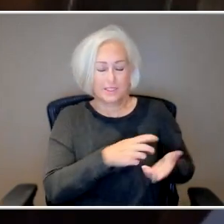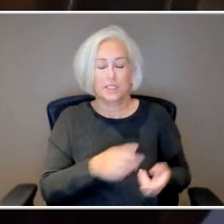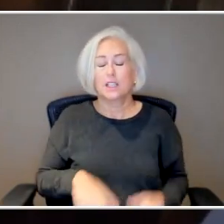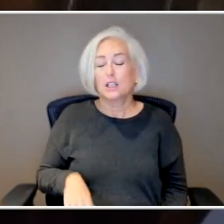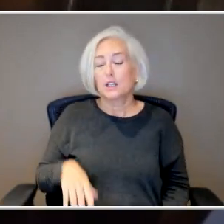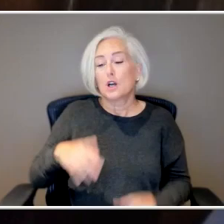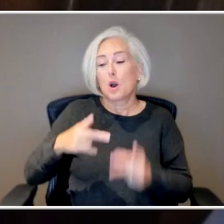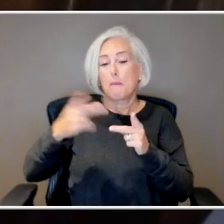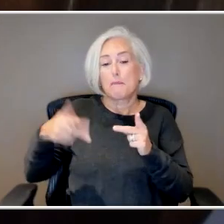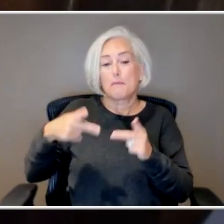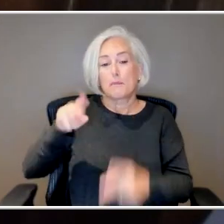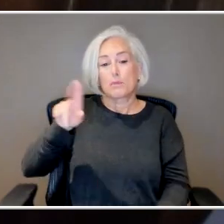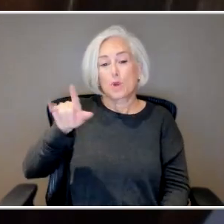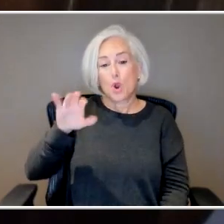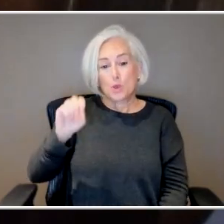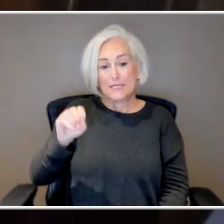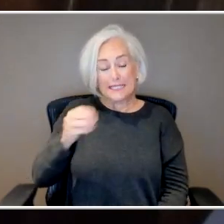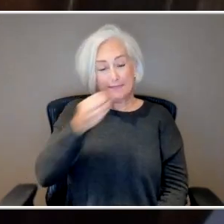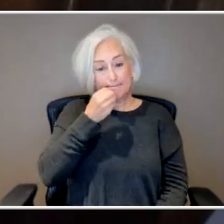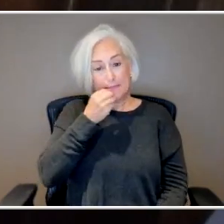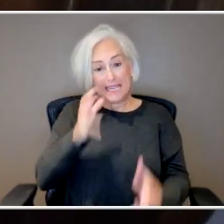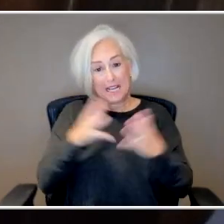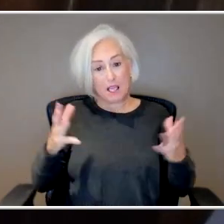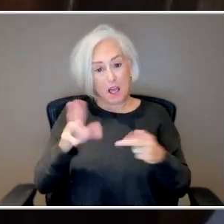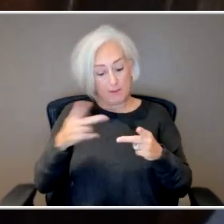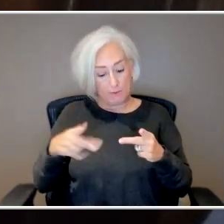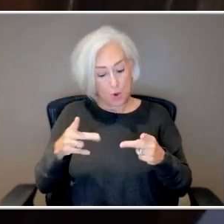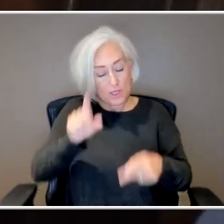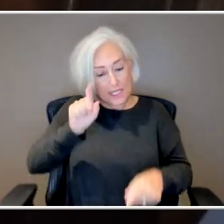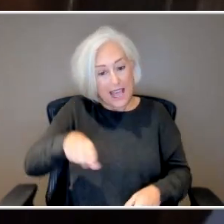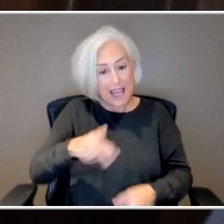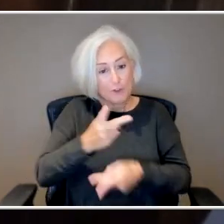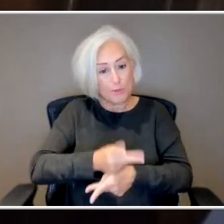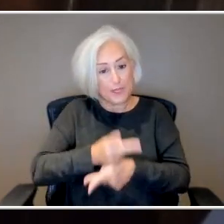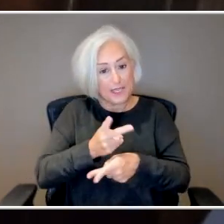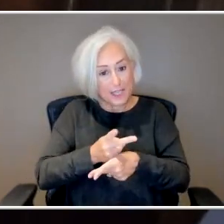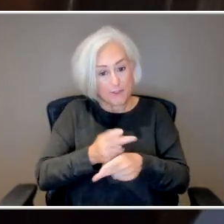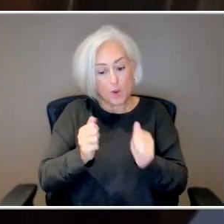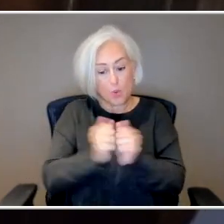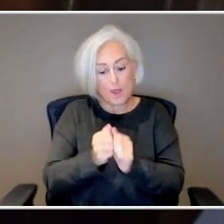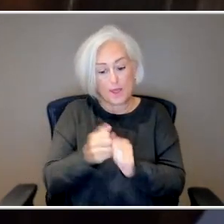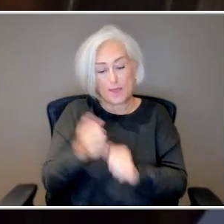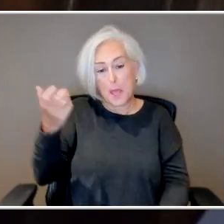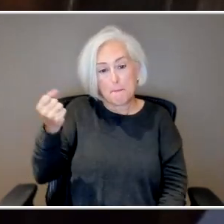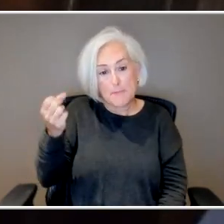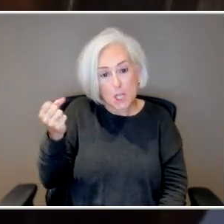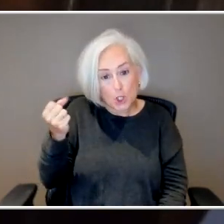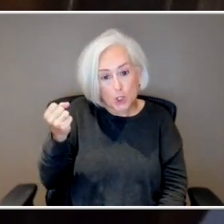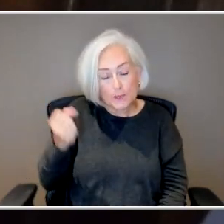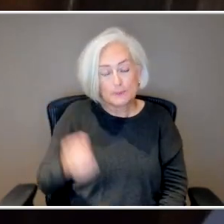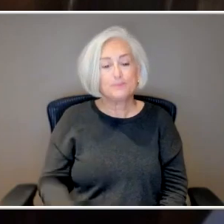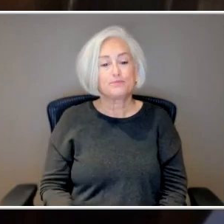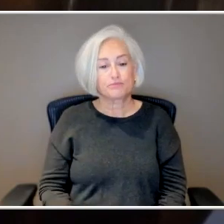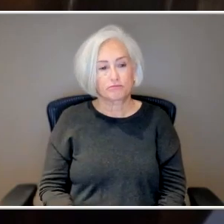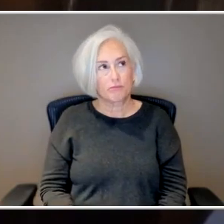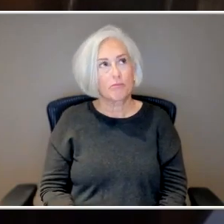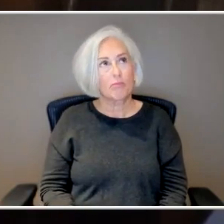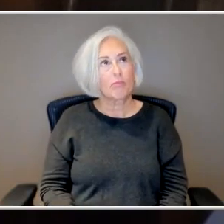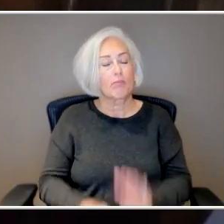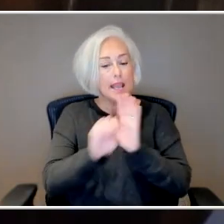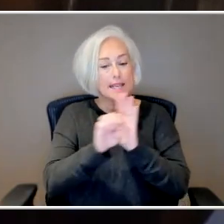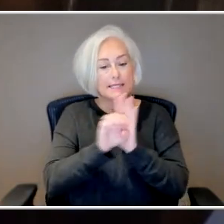Protein, a lot of protein. I have to be careful on milk products. So dairy can